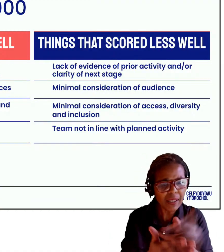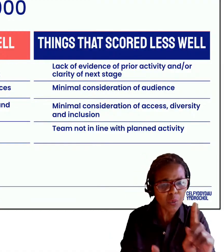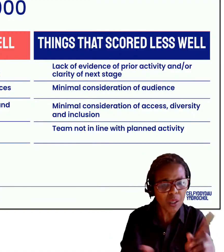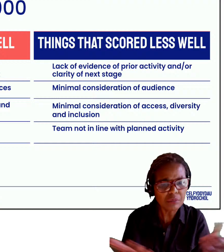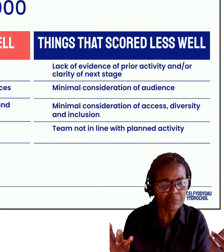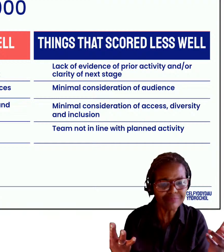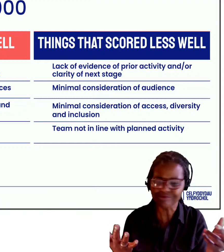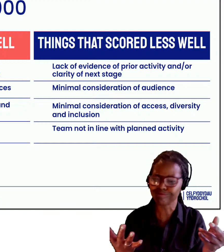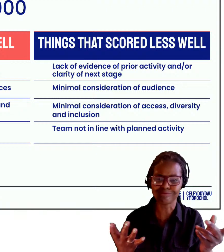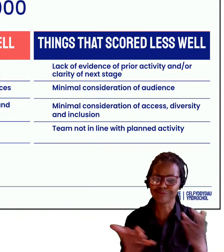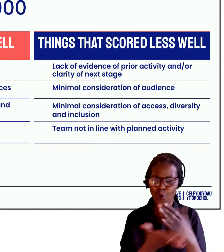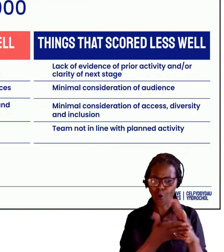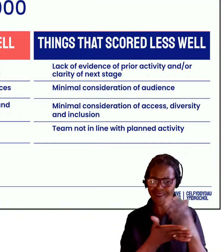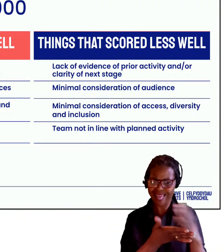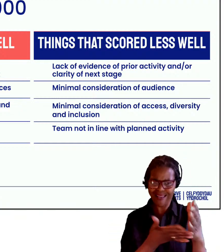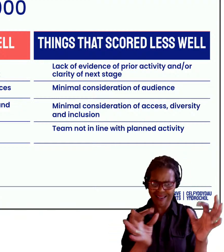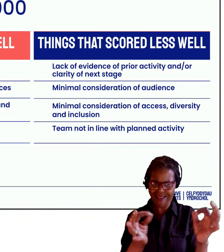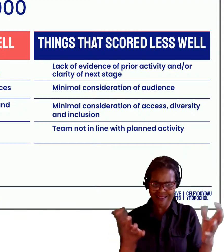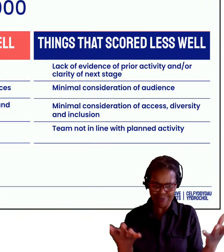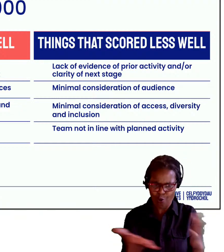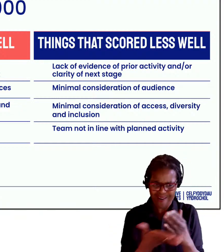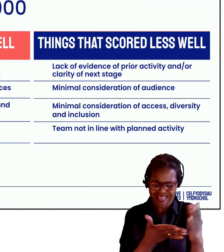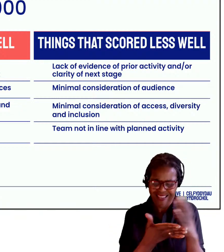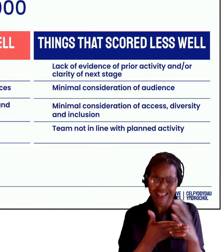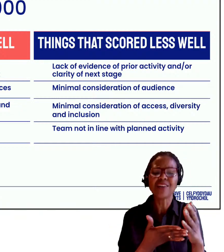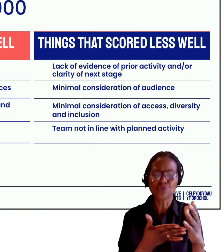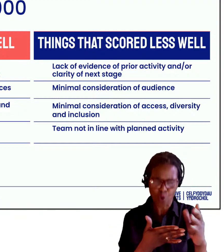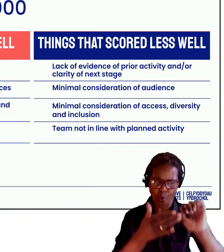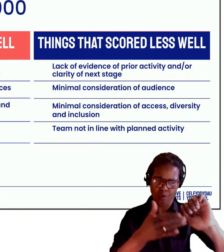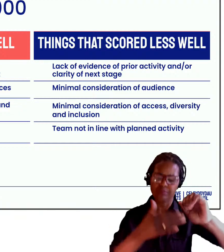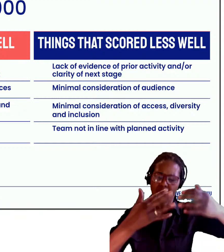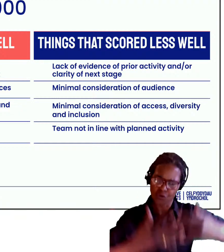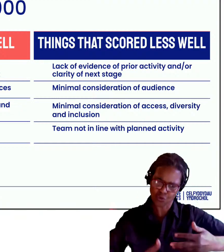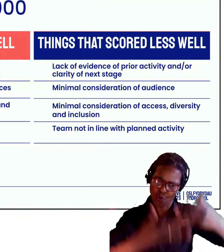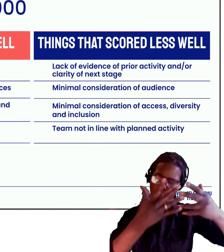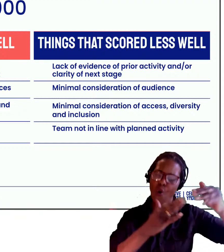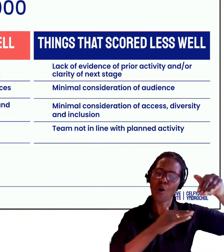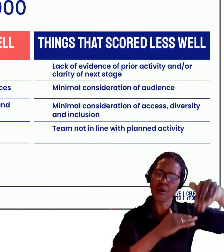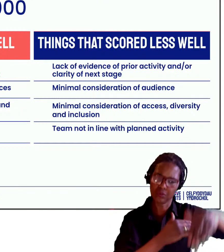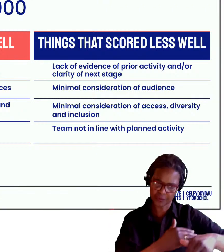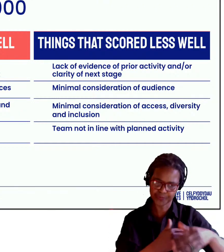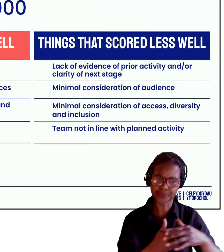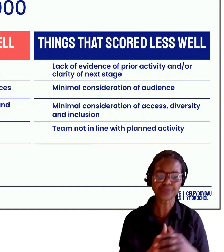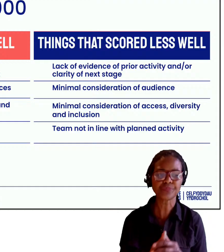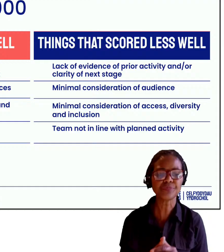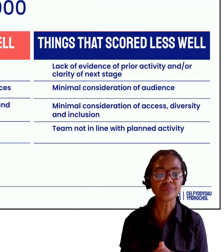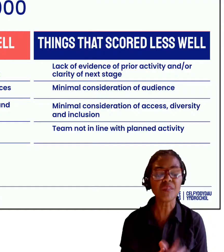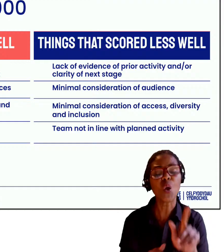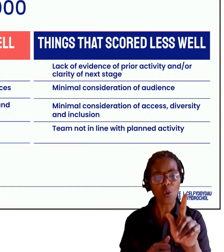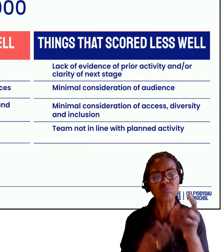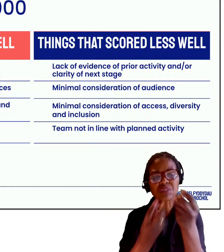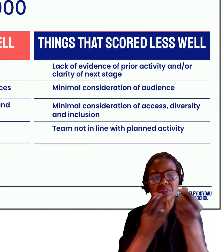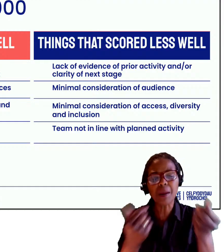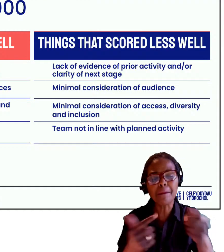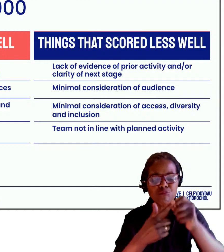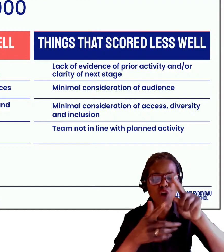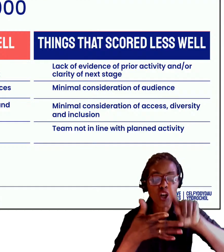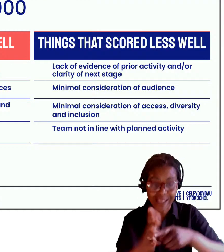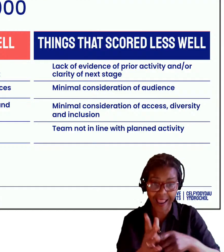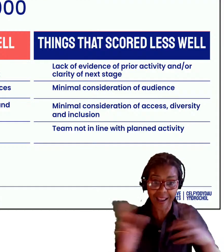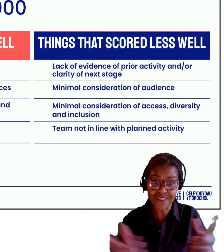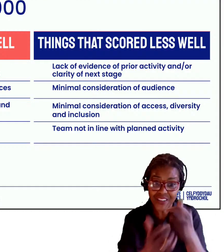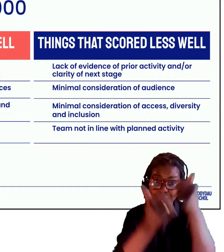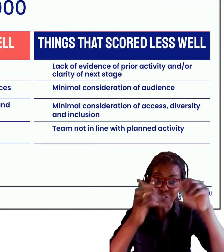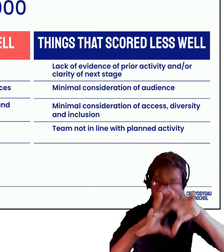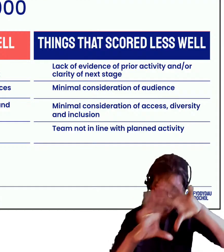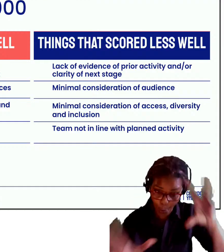a bolt-on or retrofit, to a project that was already completed that didn't use immersive technology, and we couldn't really understand